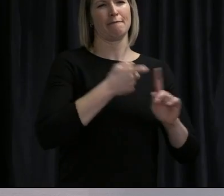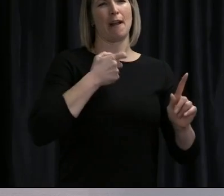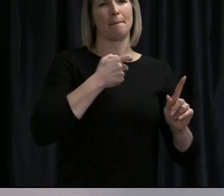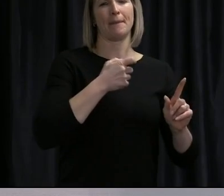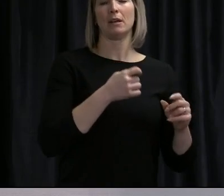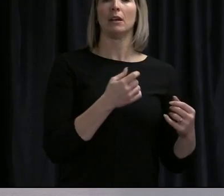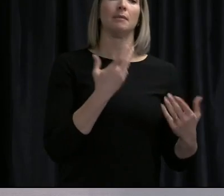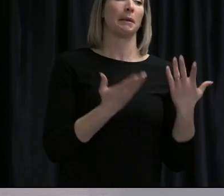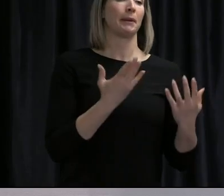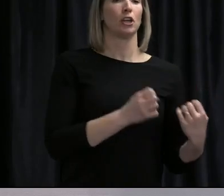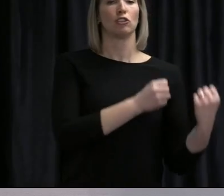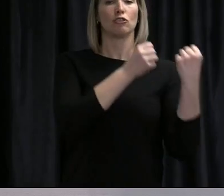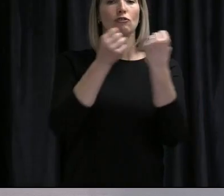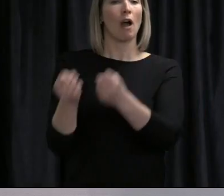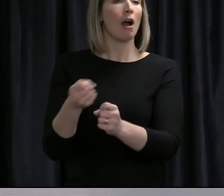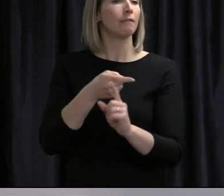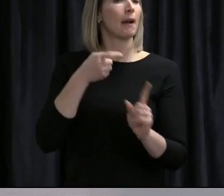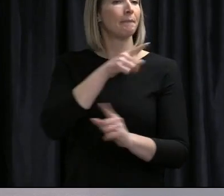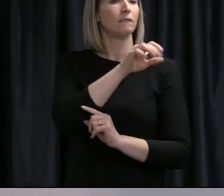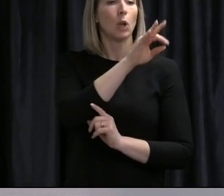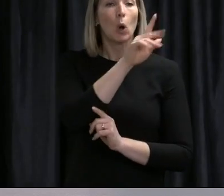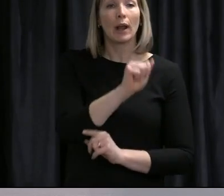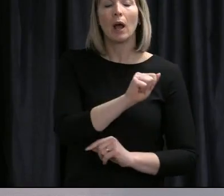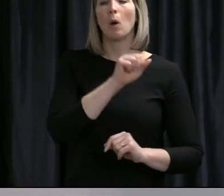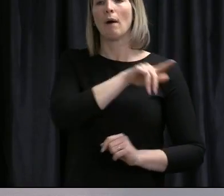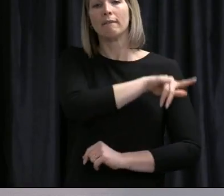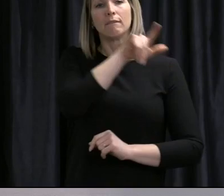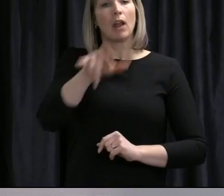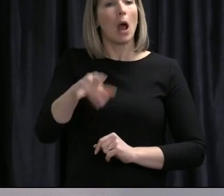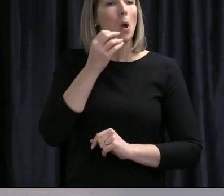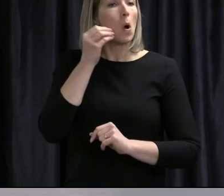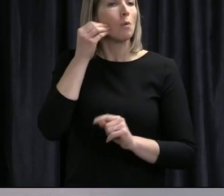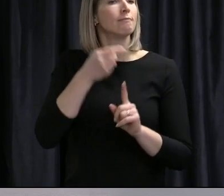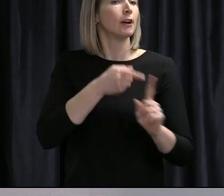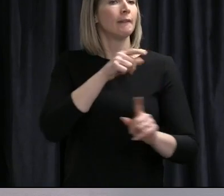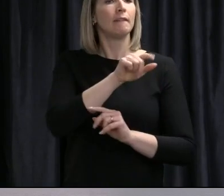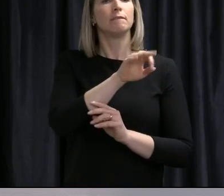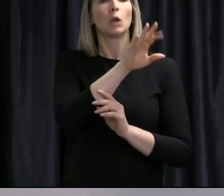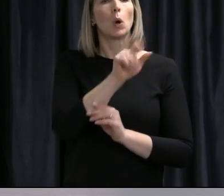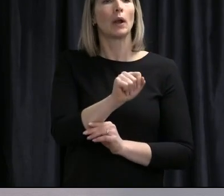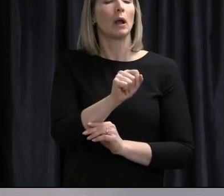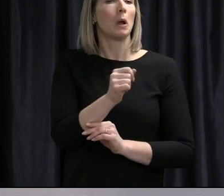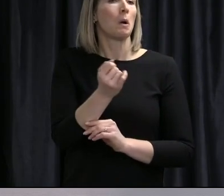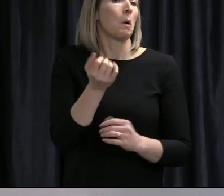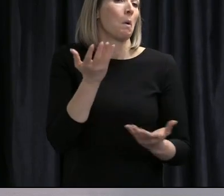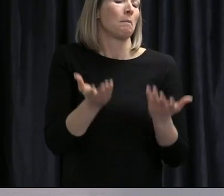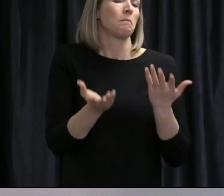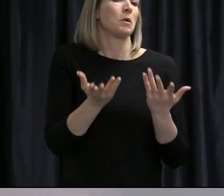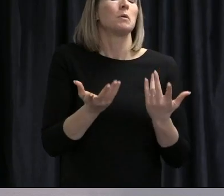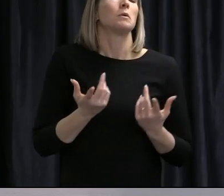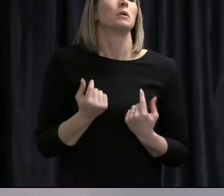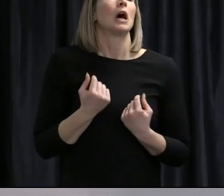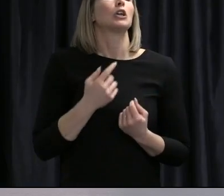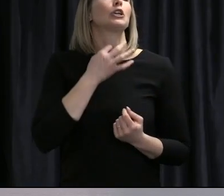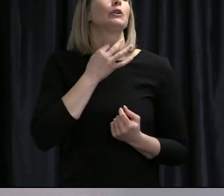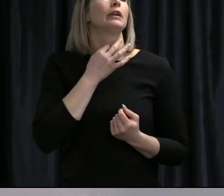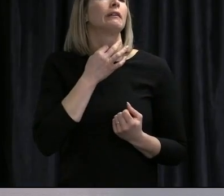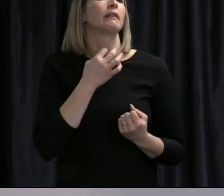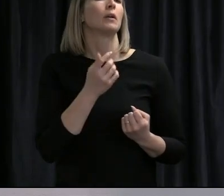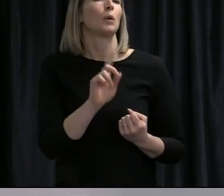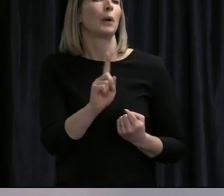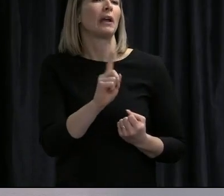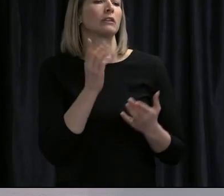driving. At what point do they need to begin to self-isolate? Because you come through quite an area, you might get off the boat in Port of Ask and make your way to St. John's with many stops along